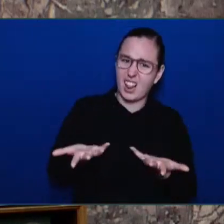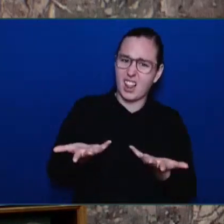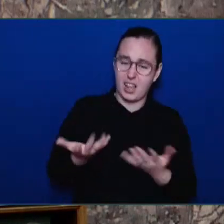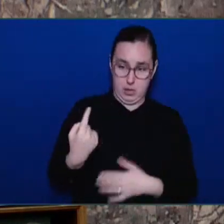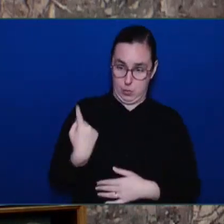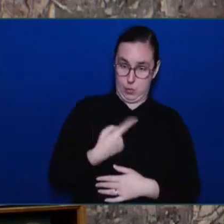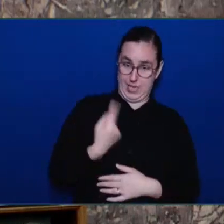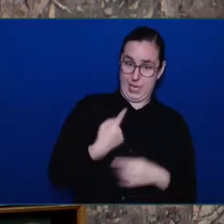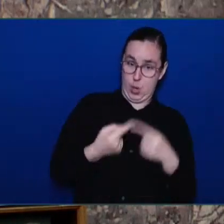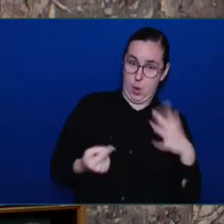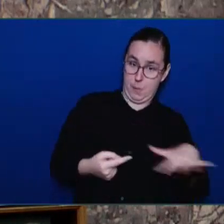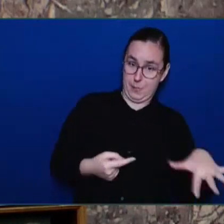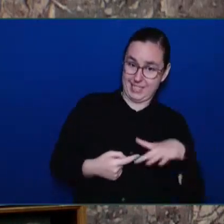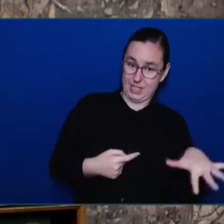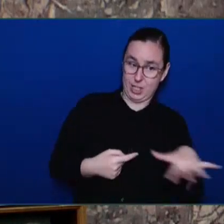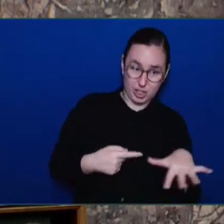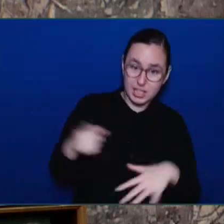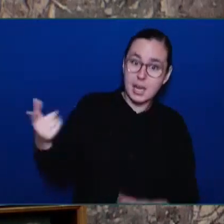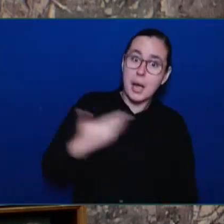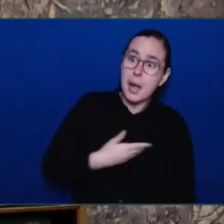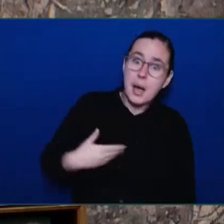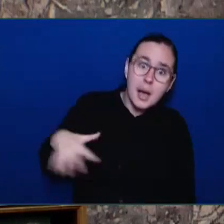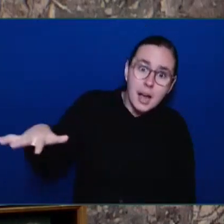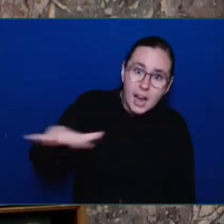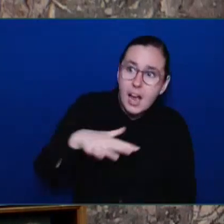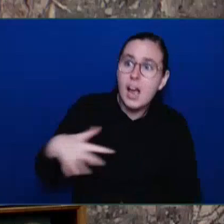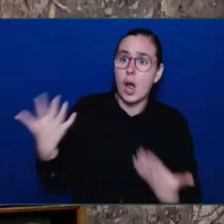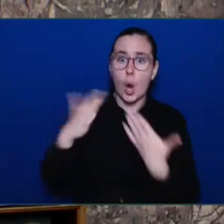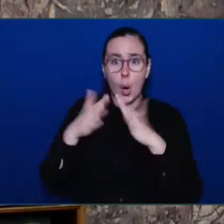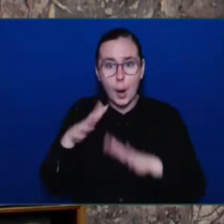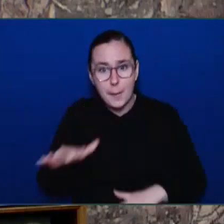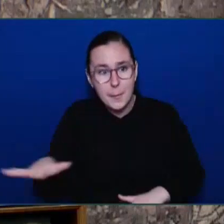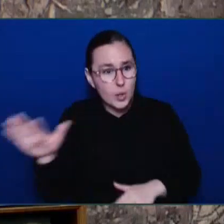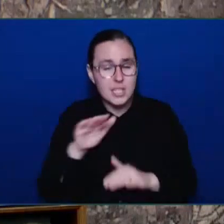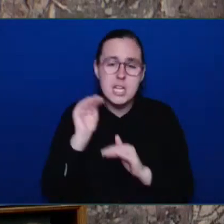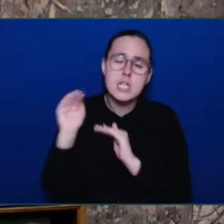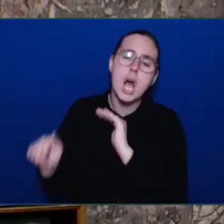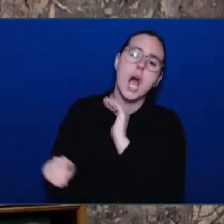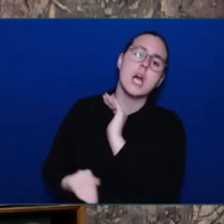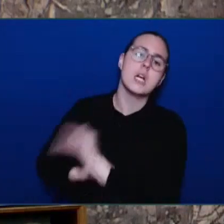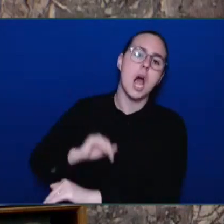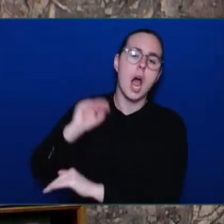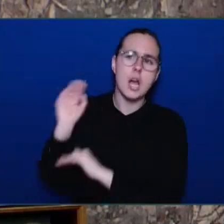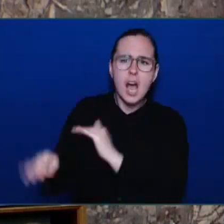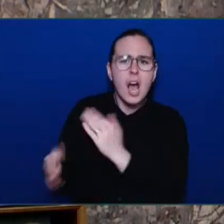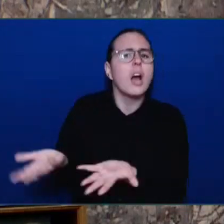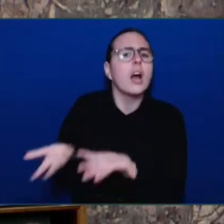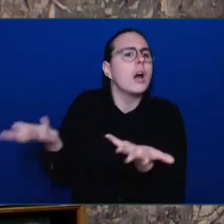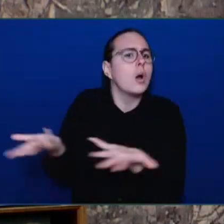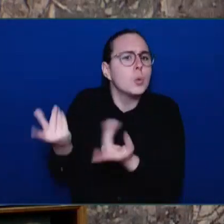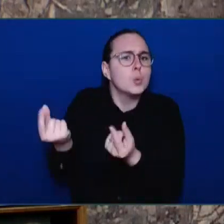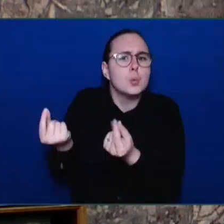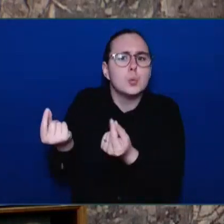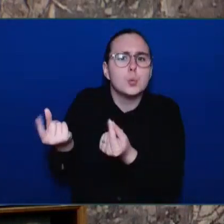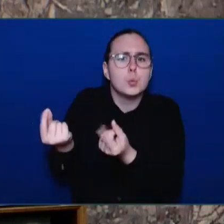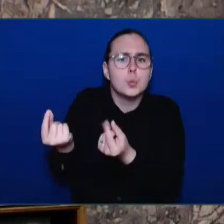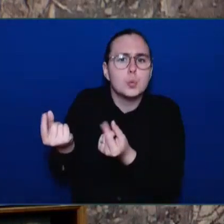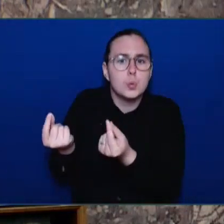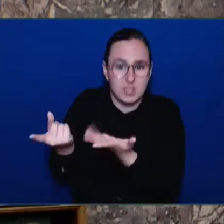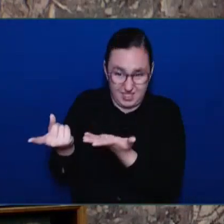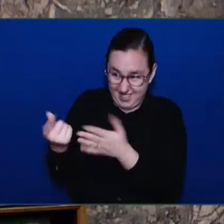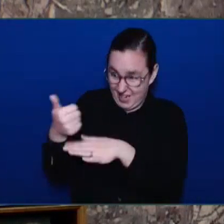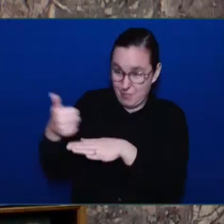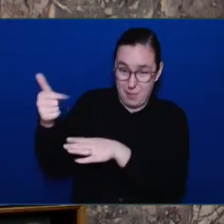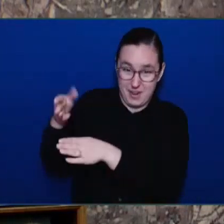year. And yet, as the Attorney General for over 5 years, this Premier was actually the architect who